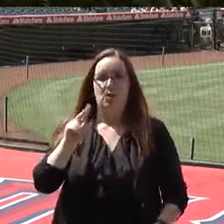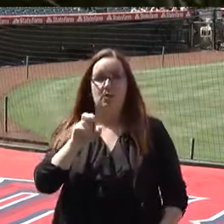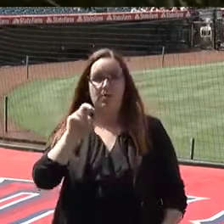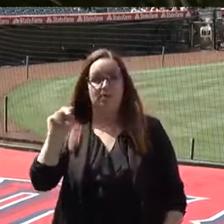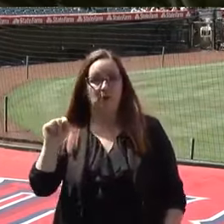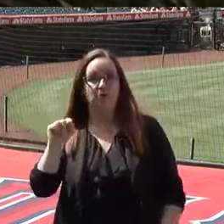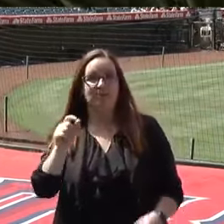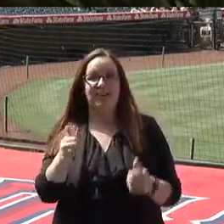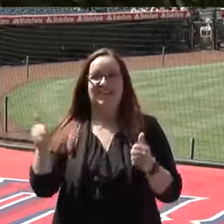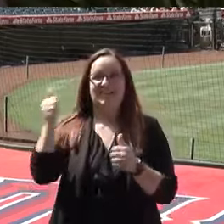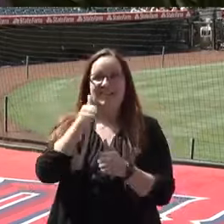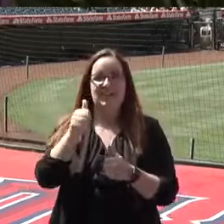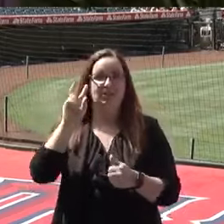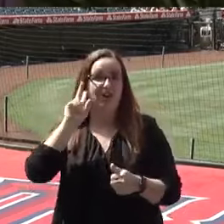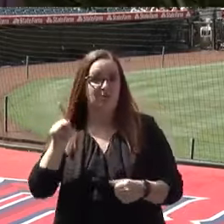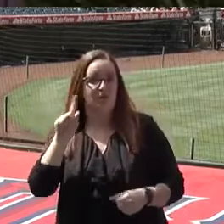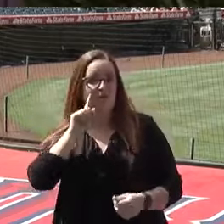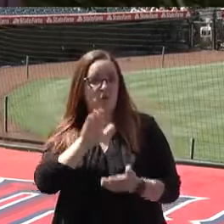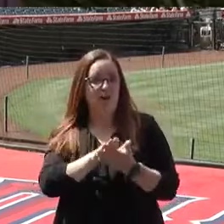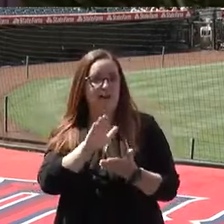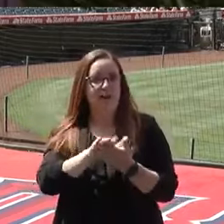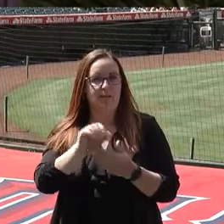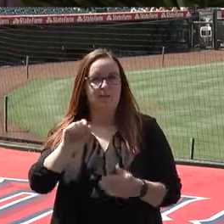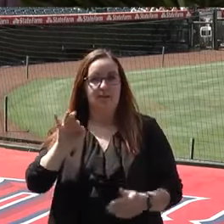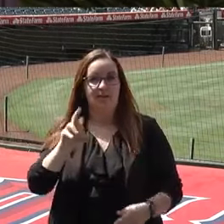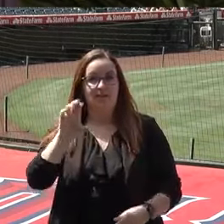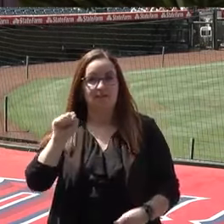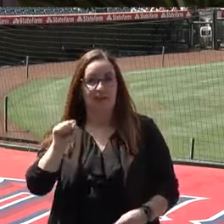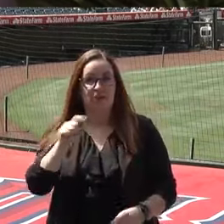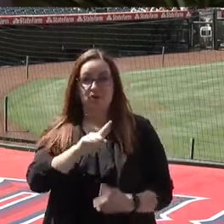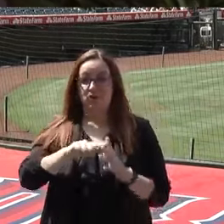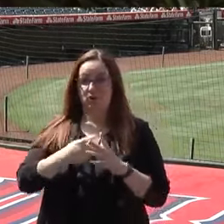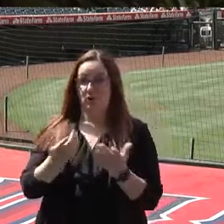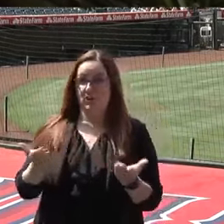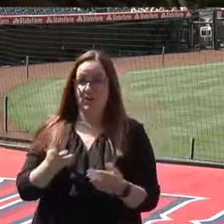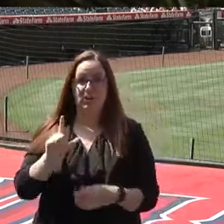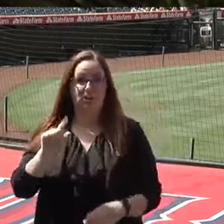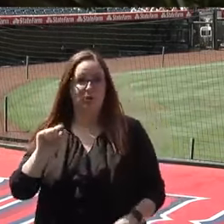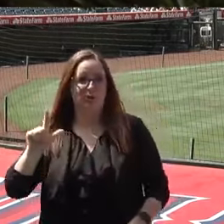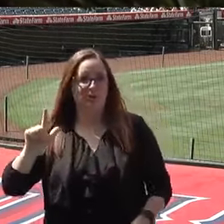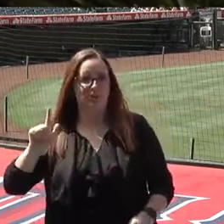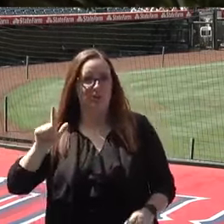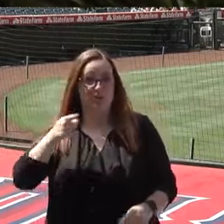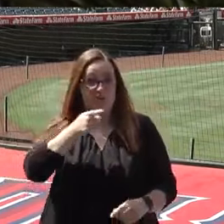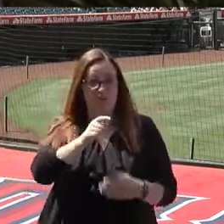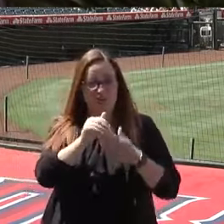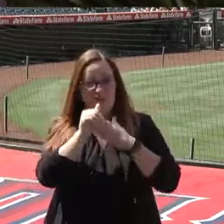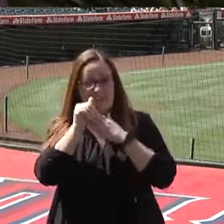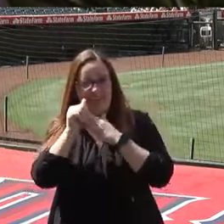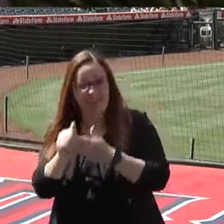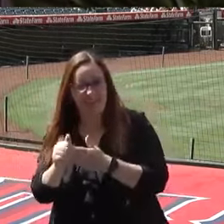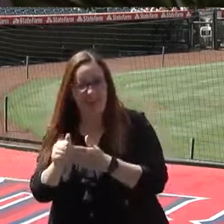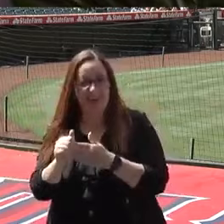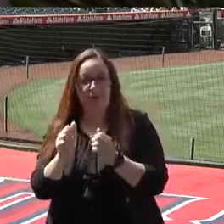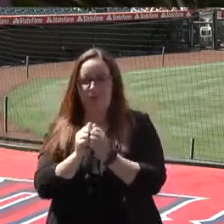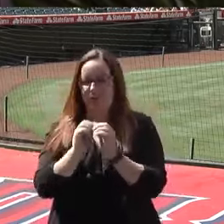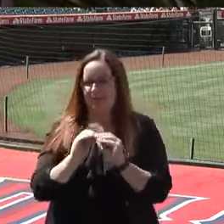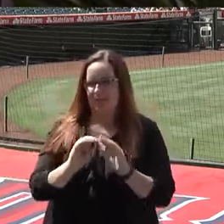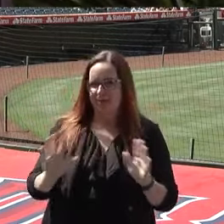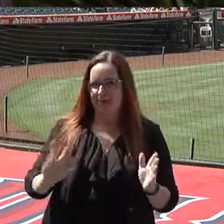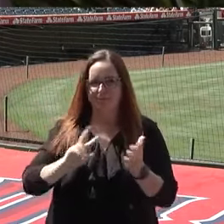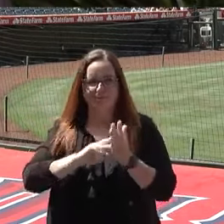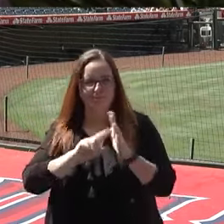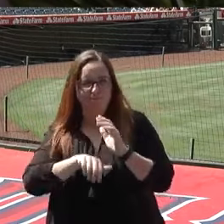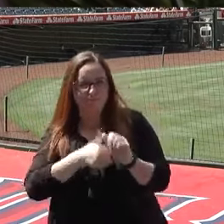Academic Affairs. Since joining our campus in 2021, she has led the way with clarity and purpose. She will